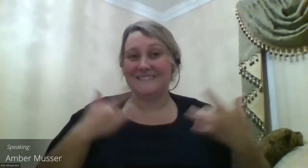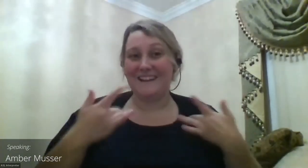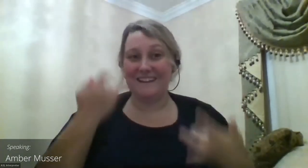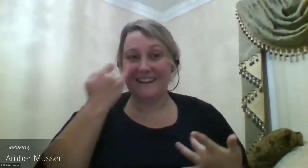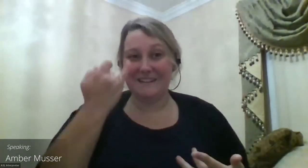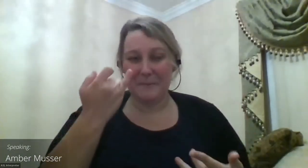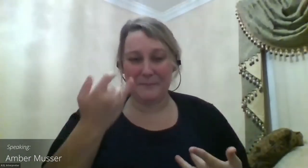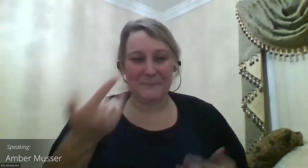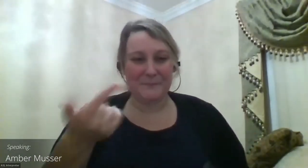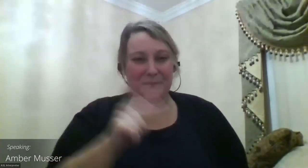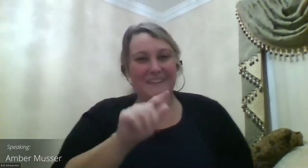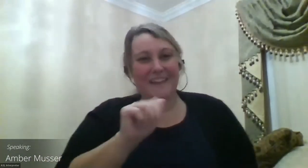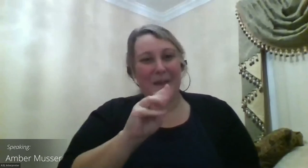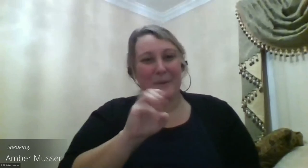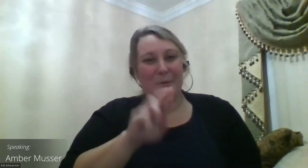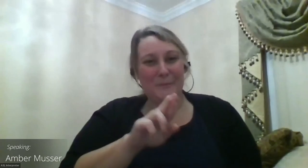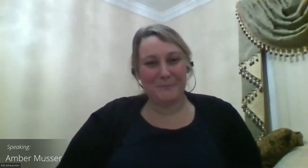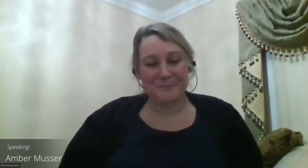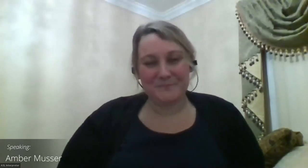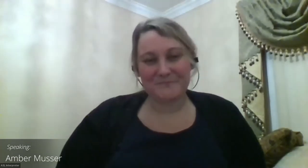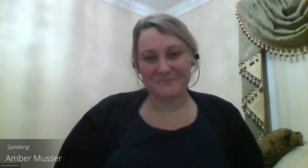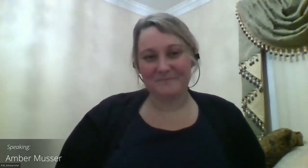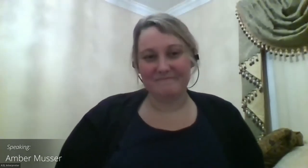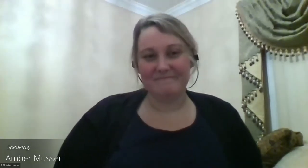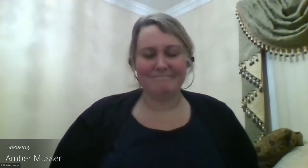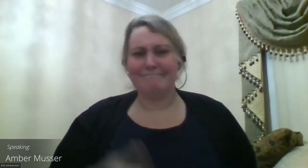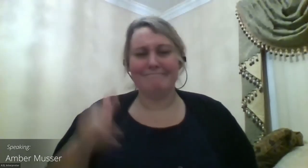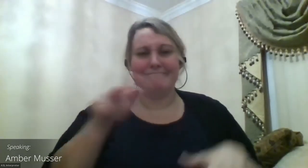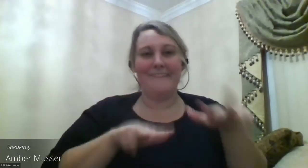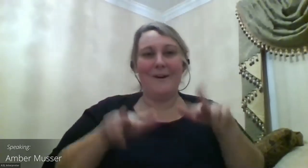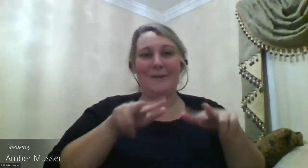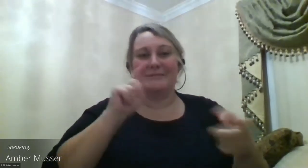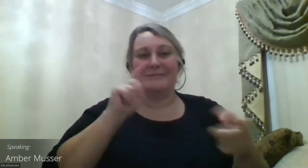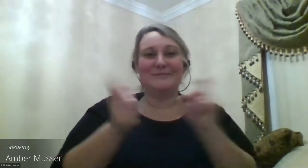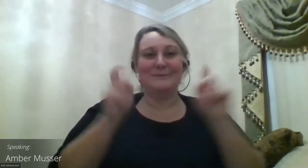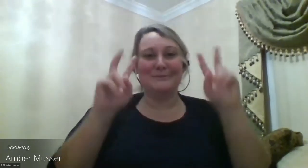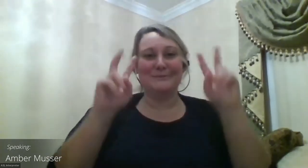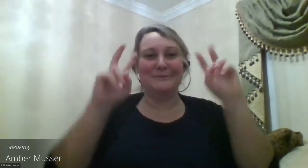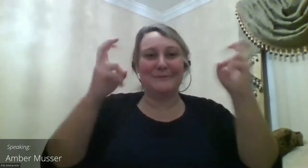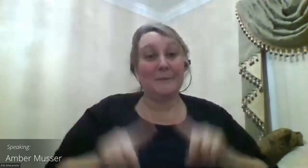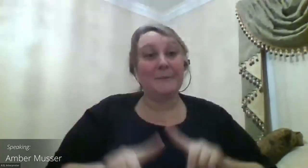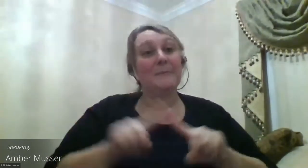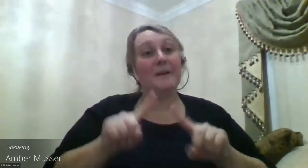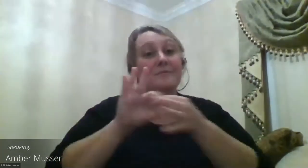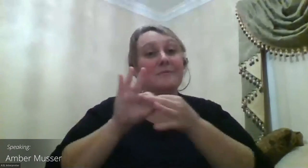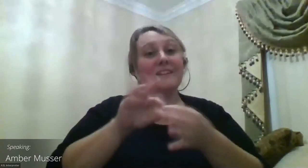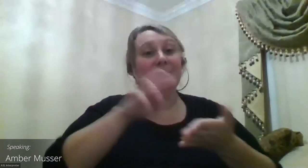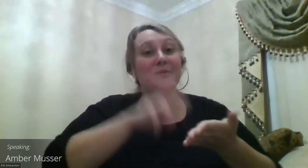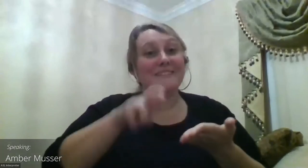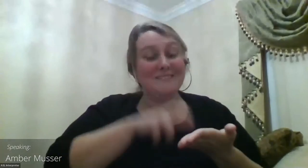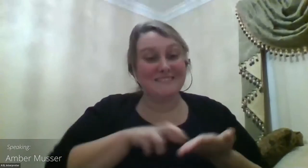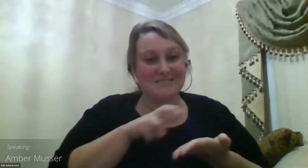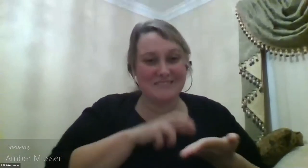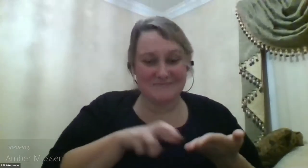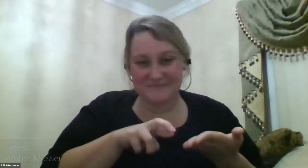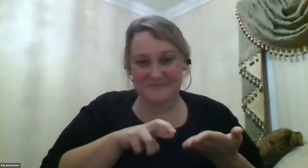speaking of research, uh, and hybridity, um, so IPC NY's, uh, current exhibition,